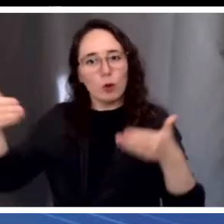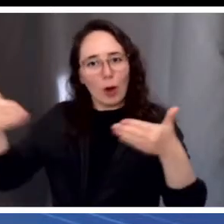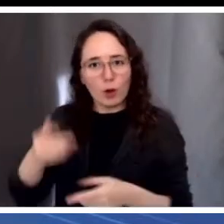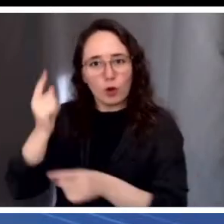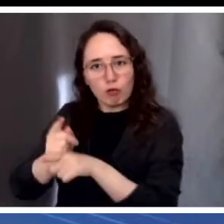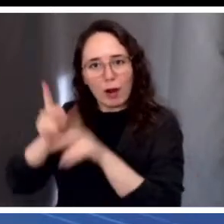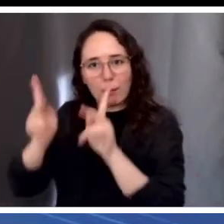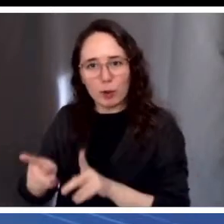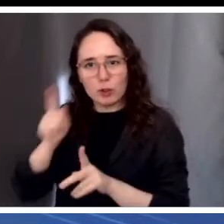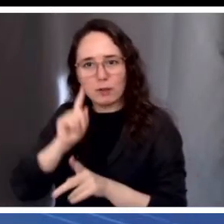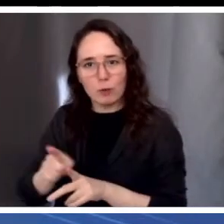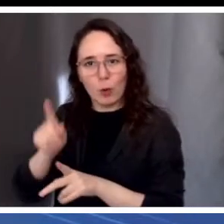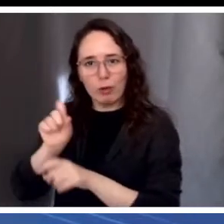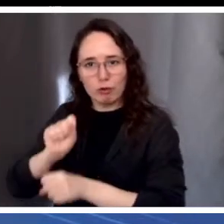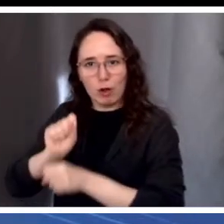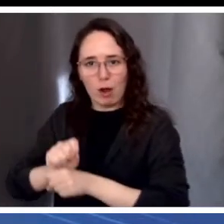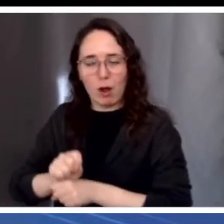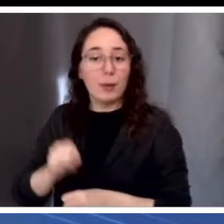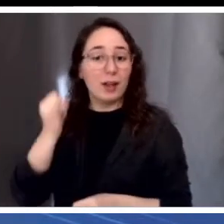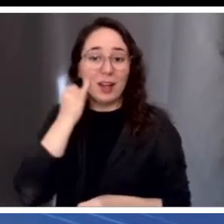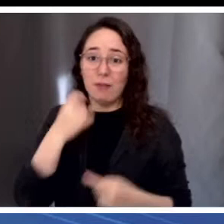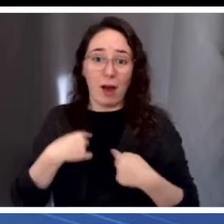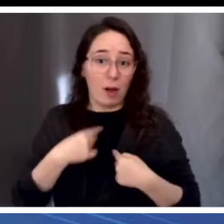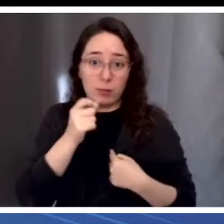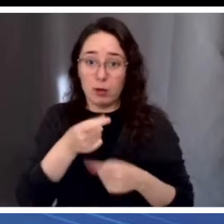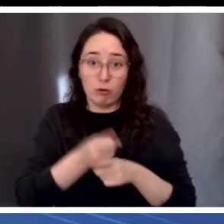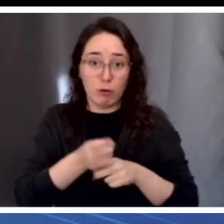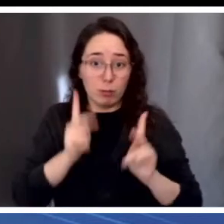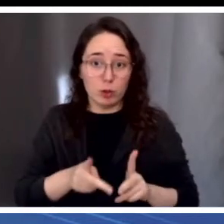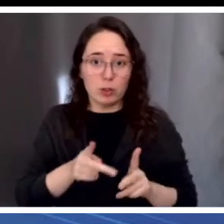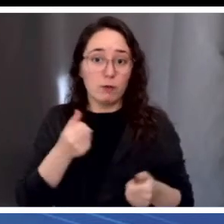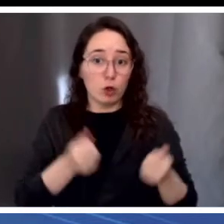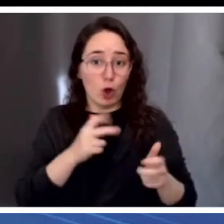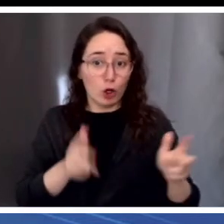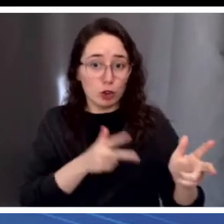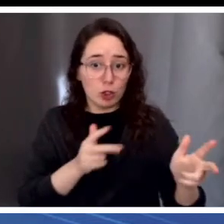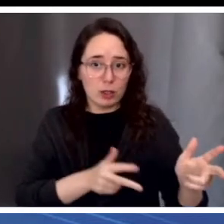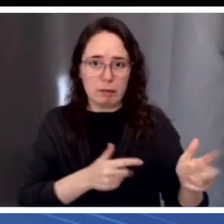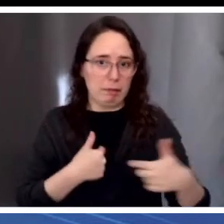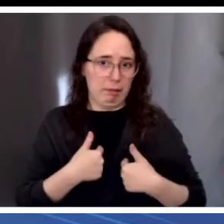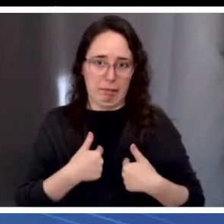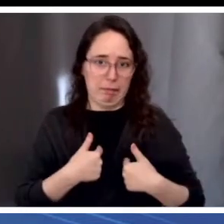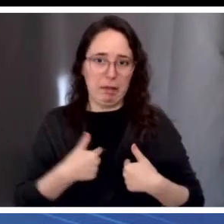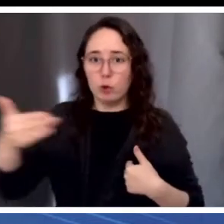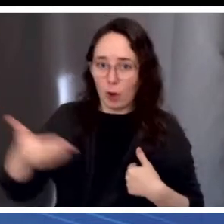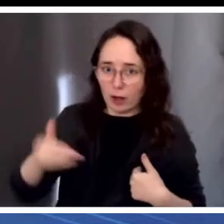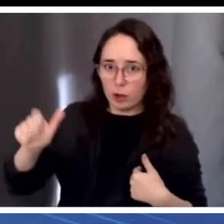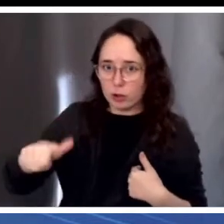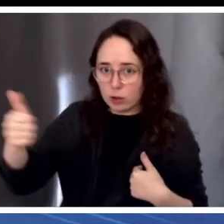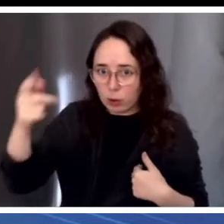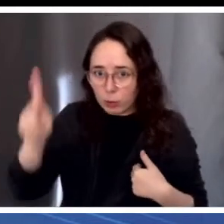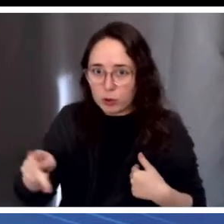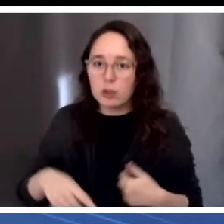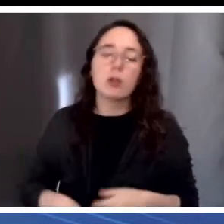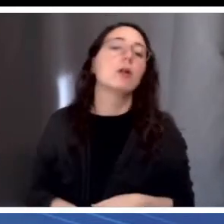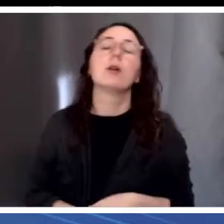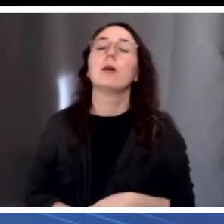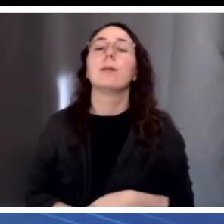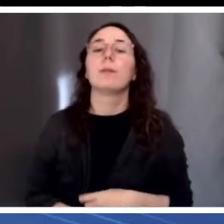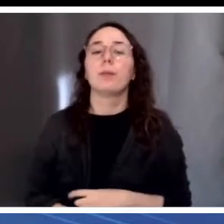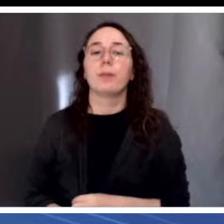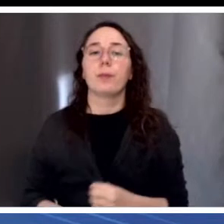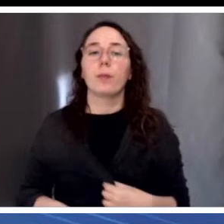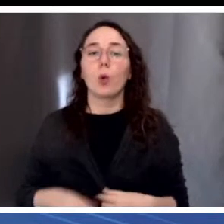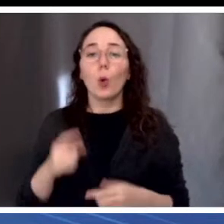on some of my projects when I feel I'm not the right person. Or for example, we have captions for characters that